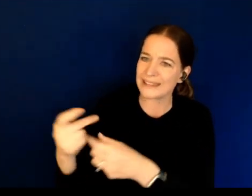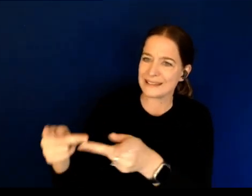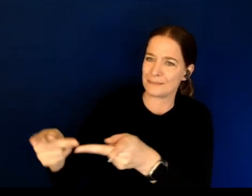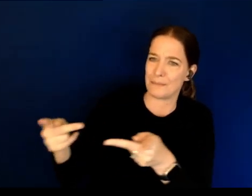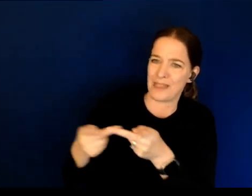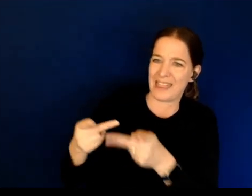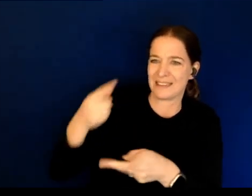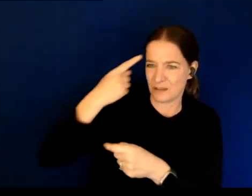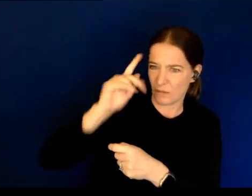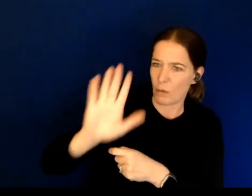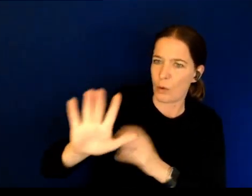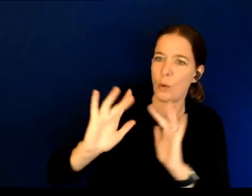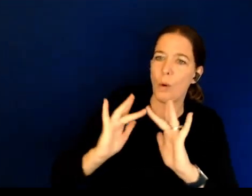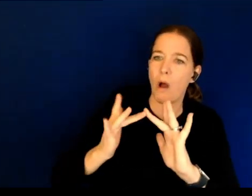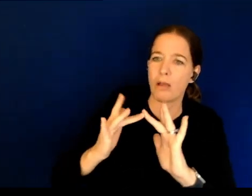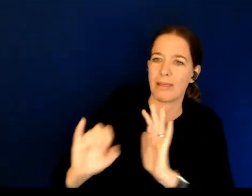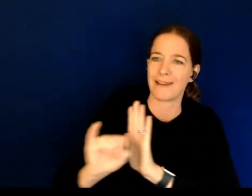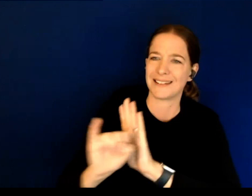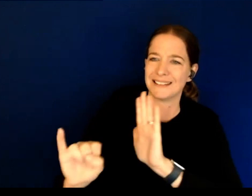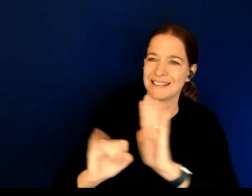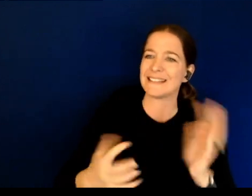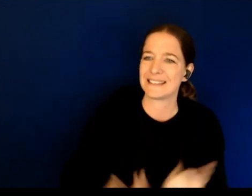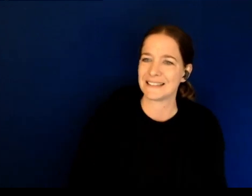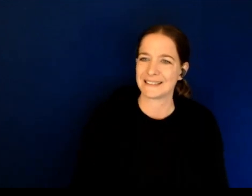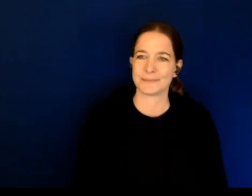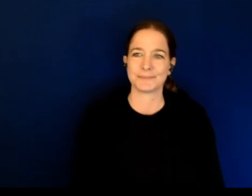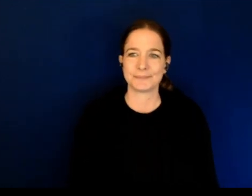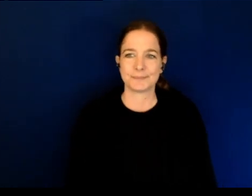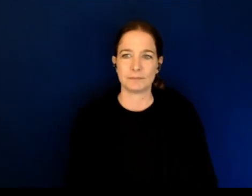your online identity.